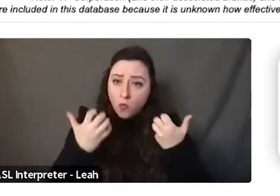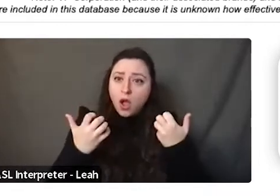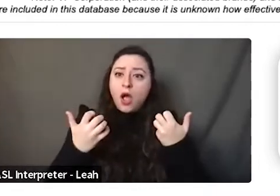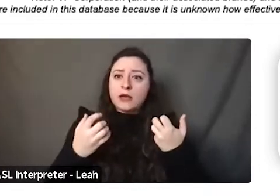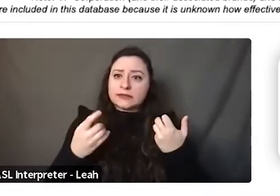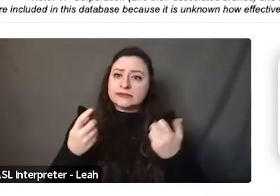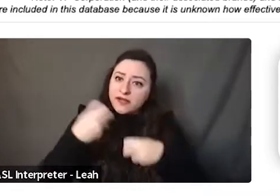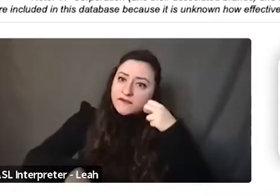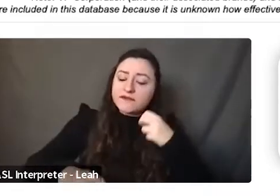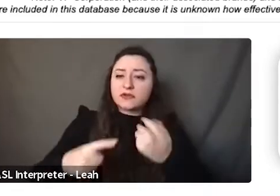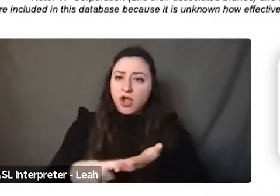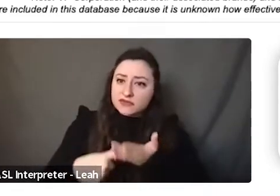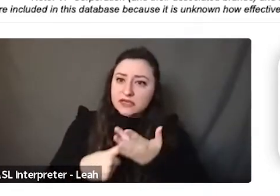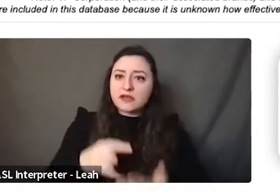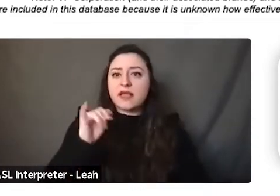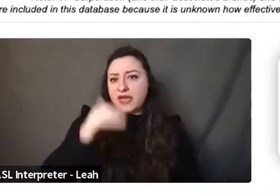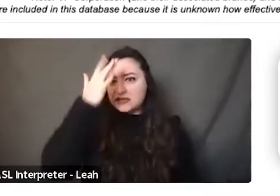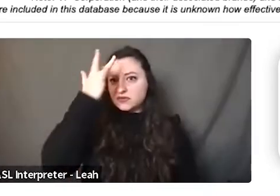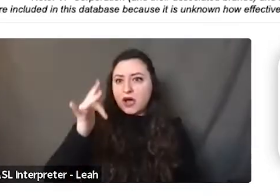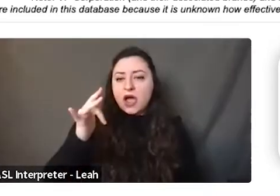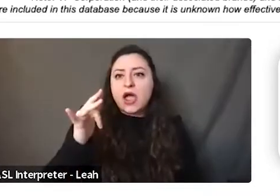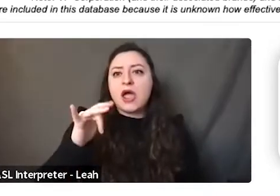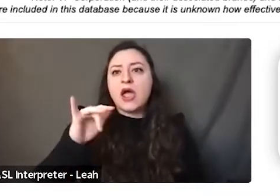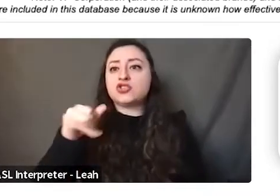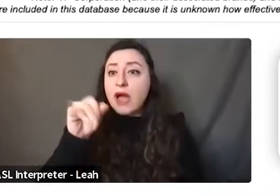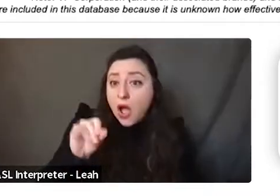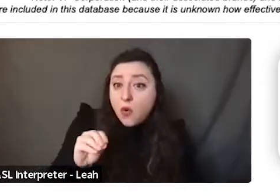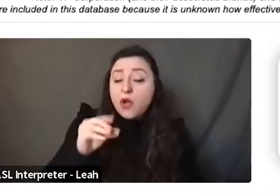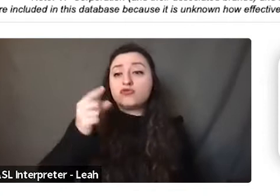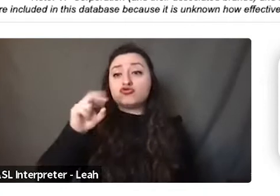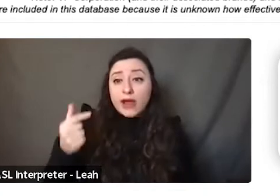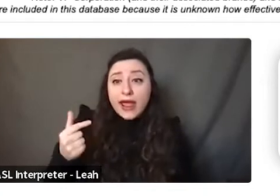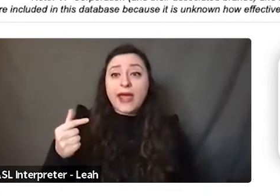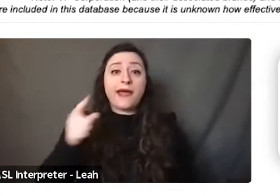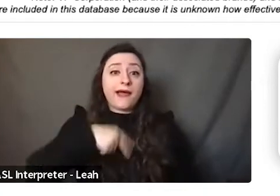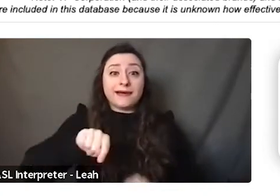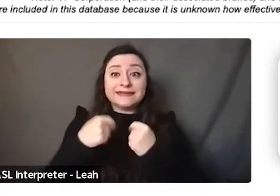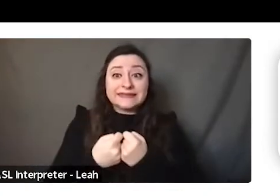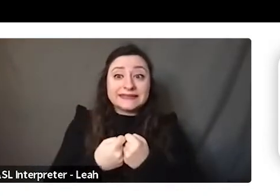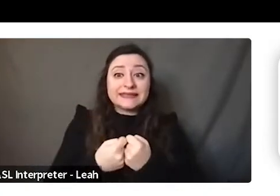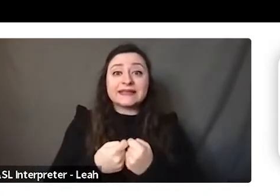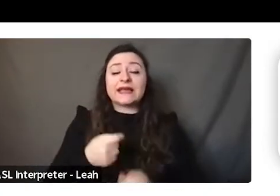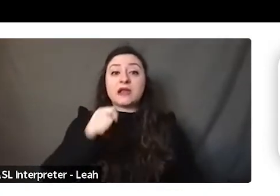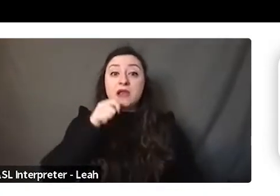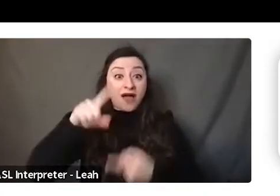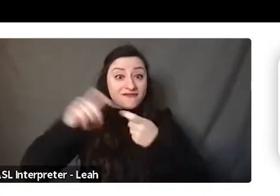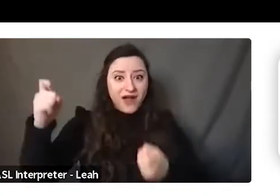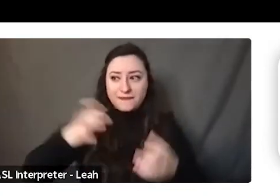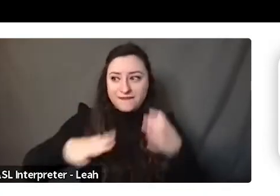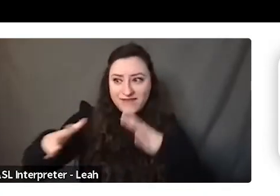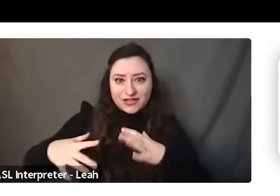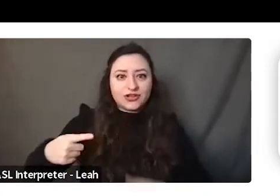conversations. I think that's why Joao and Joao's team and Greg's team and all the folks who aren't necessarily from fashion came to you and I,